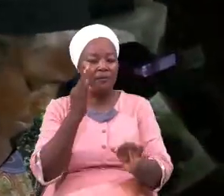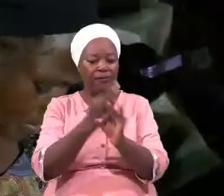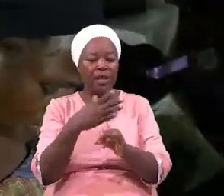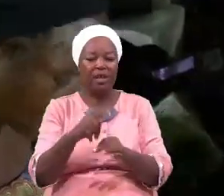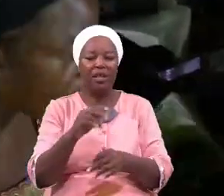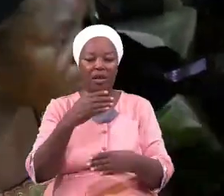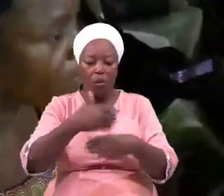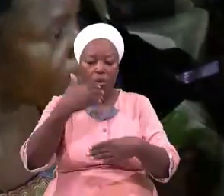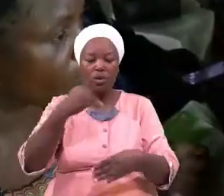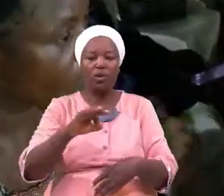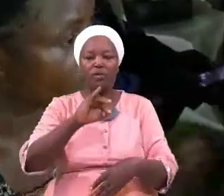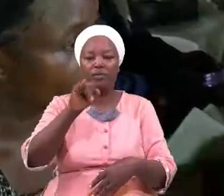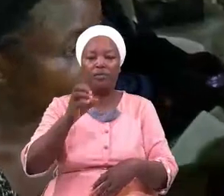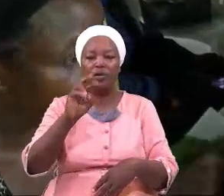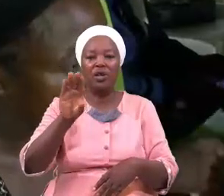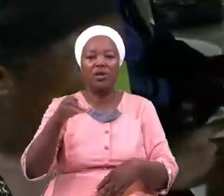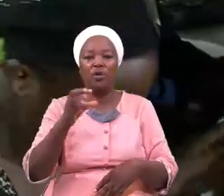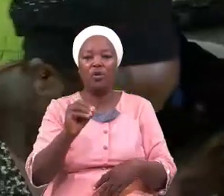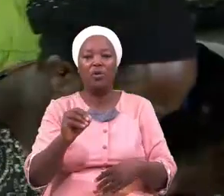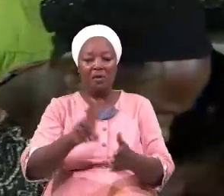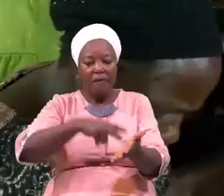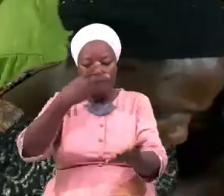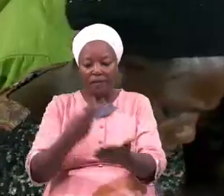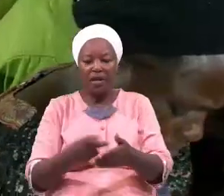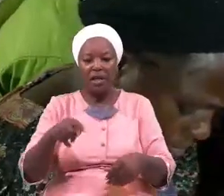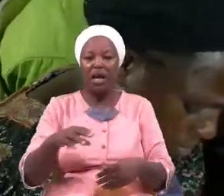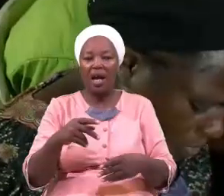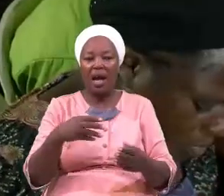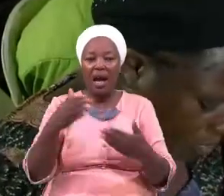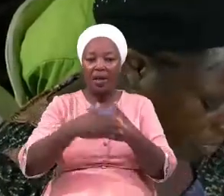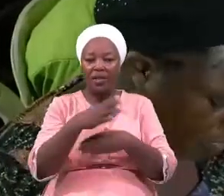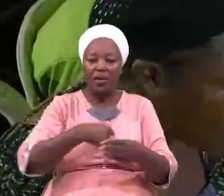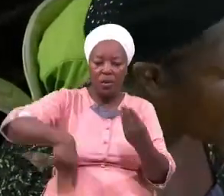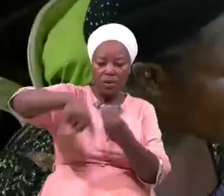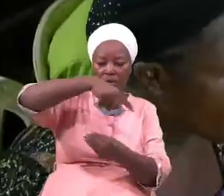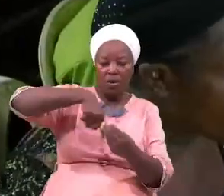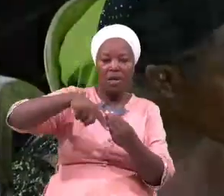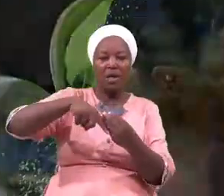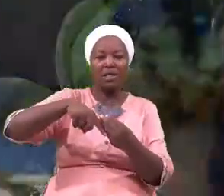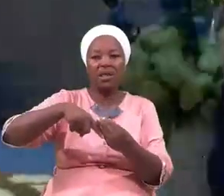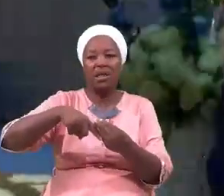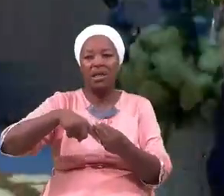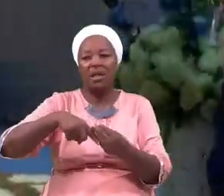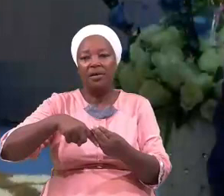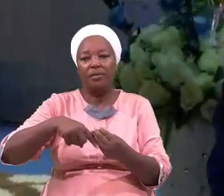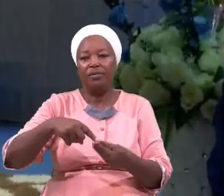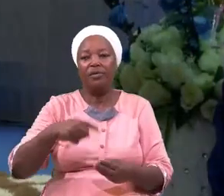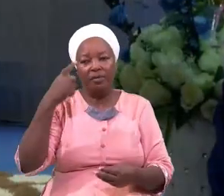fell down after they were compassed about 7 days.